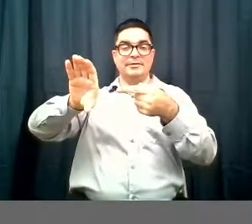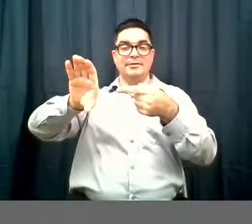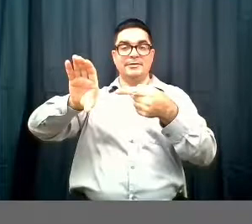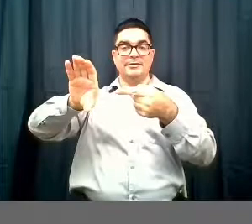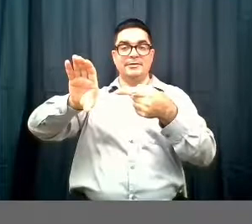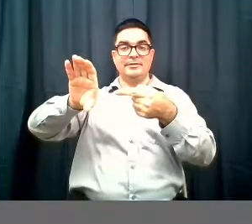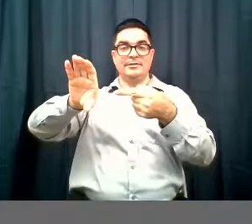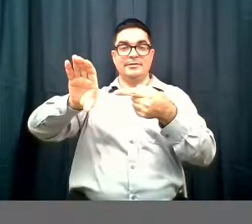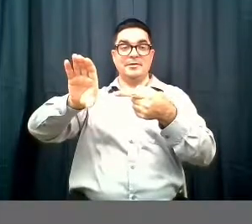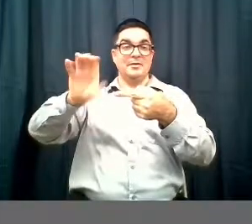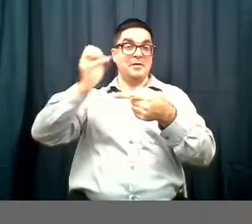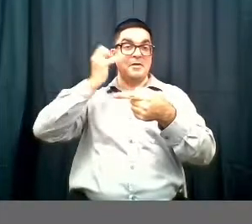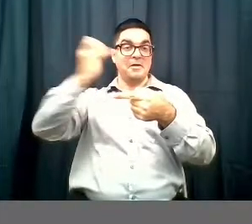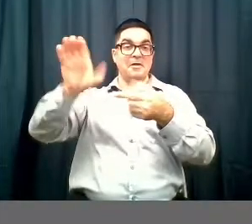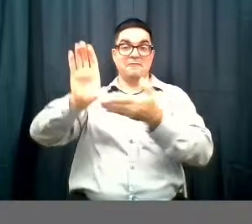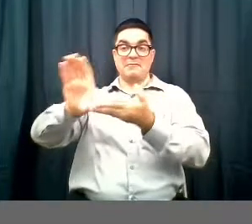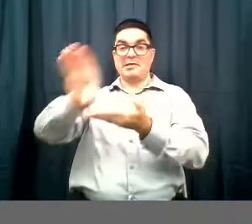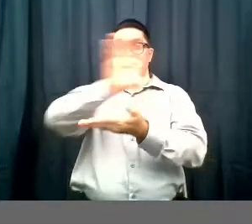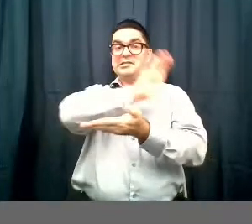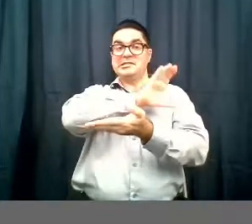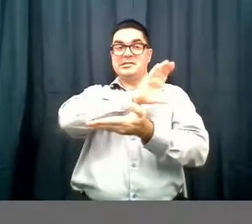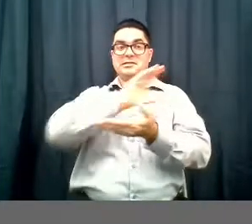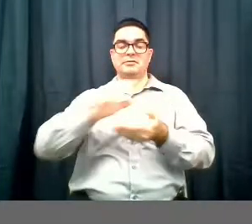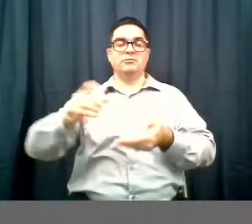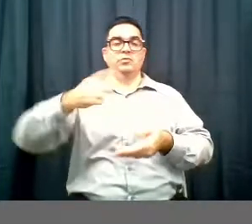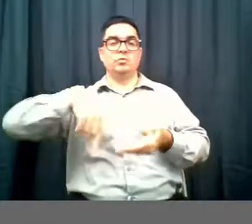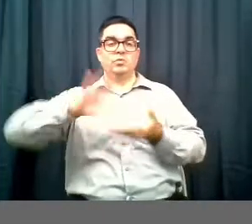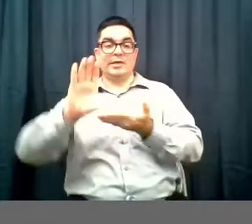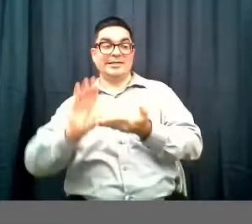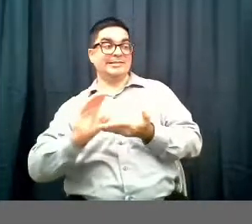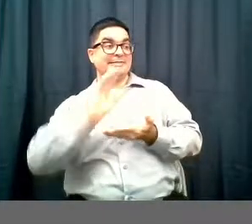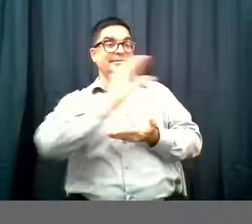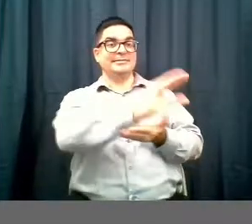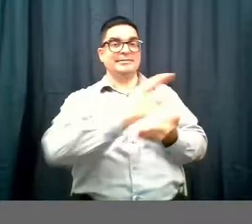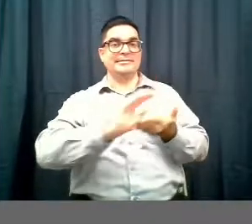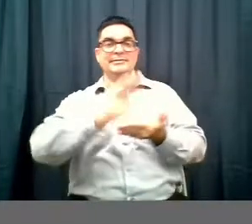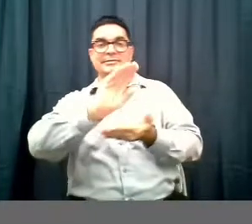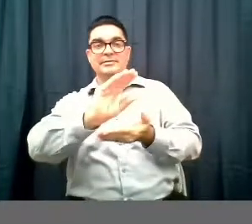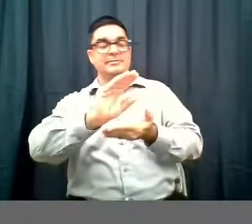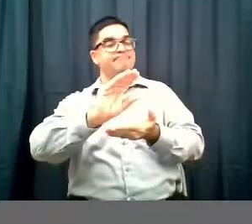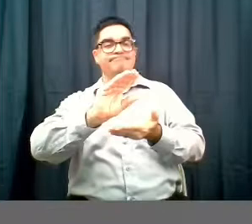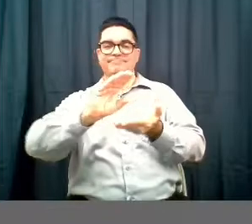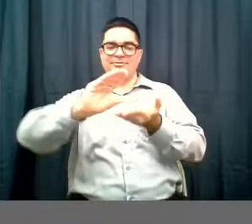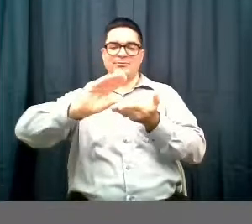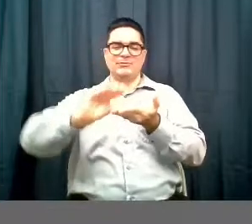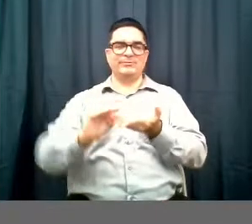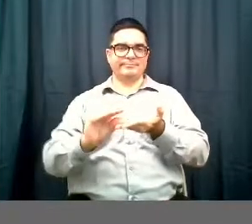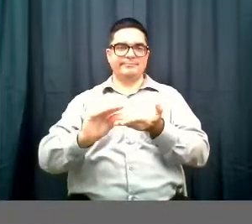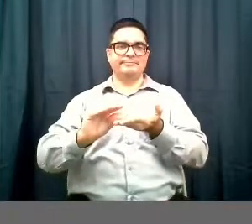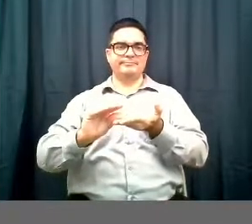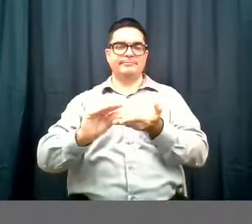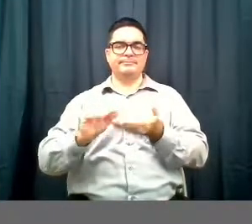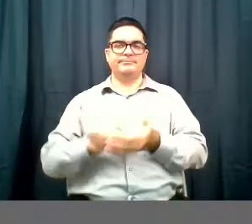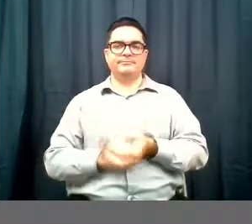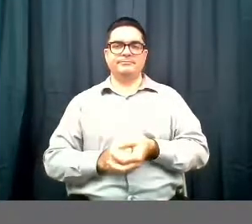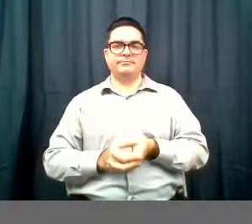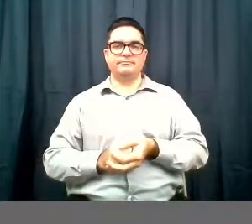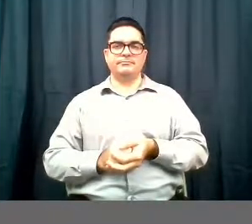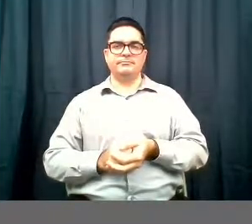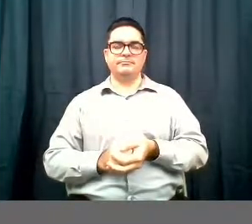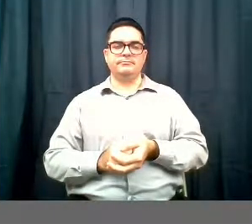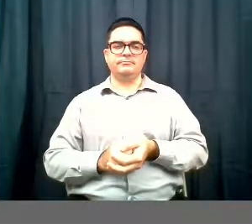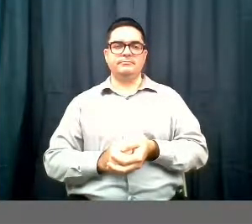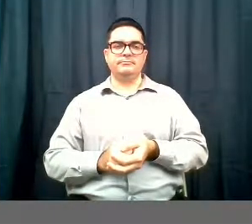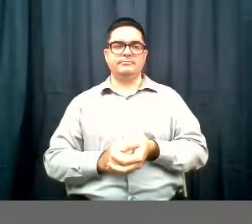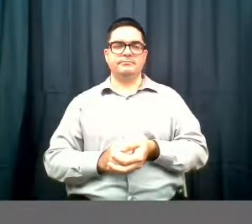proven more telling. With the volatility subsiding and more clear information on federal recovery funds, more recent fiscal plans were not materially different